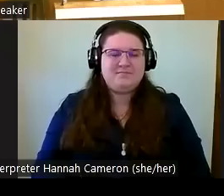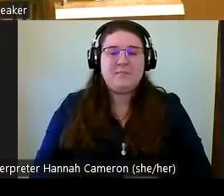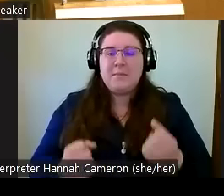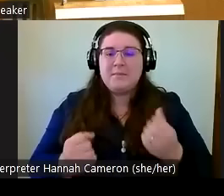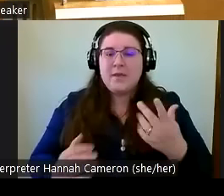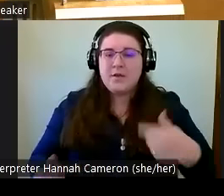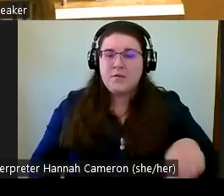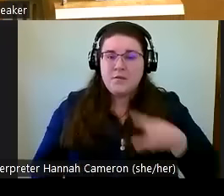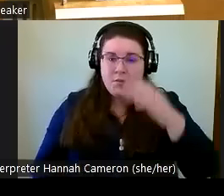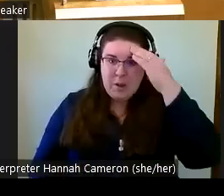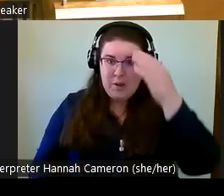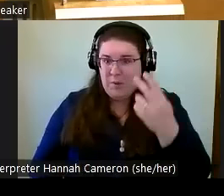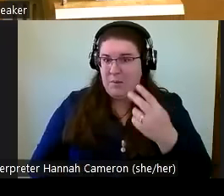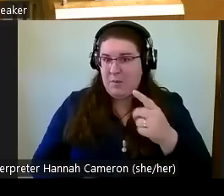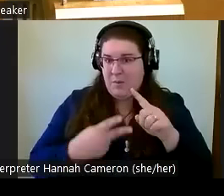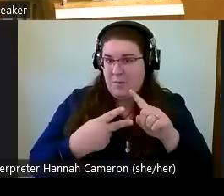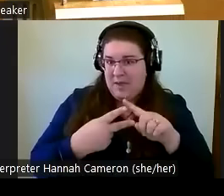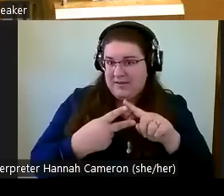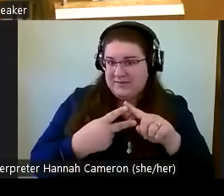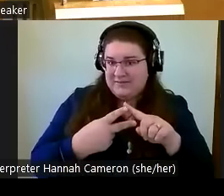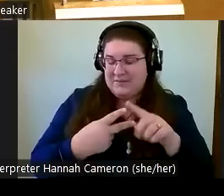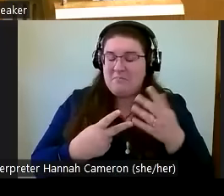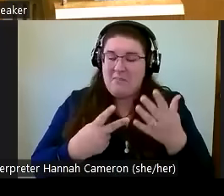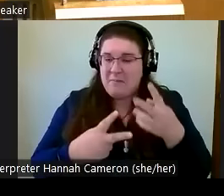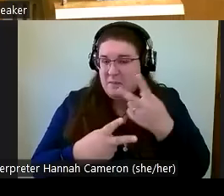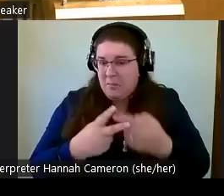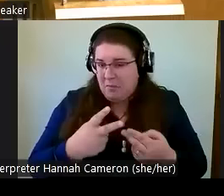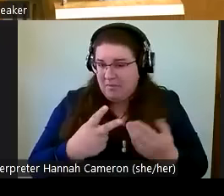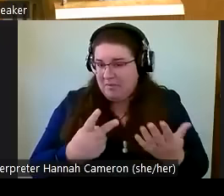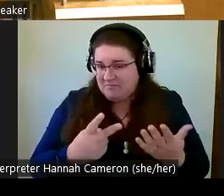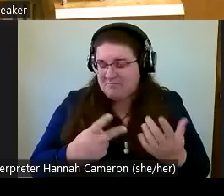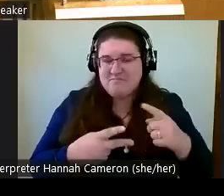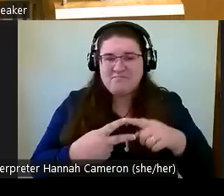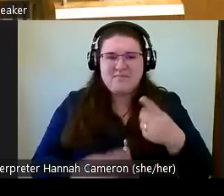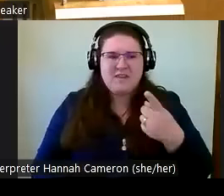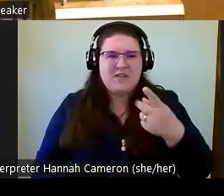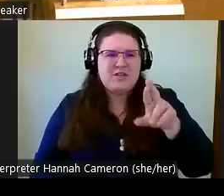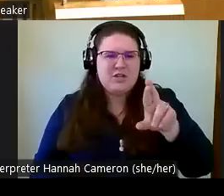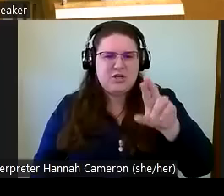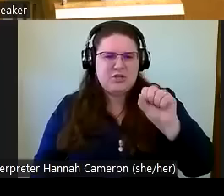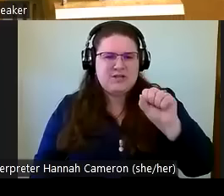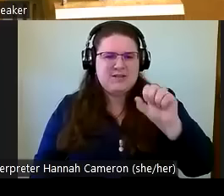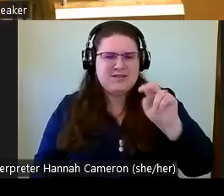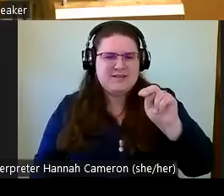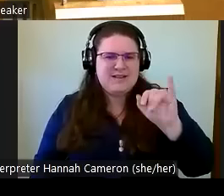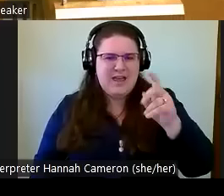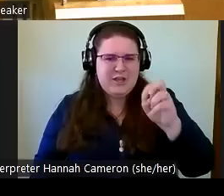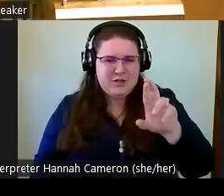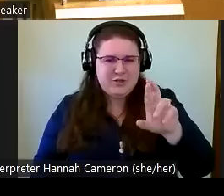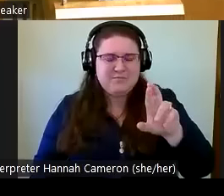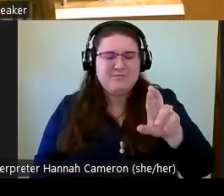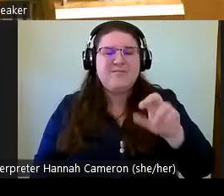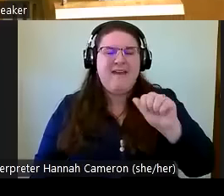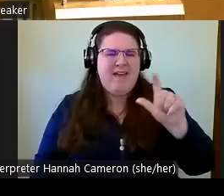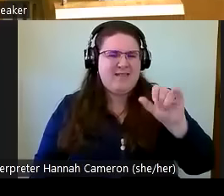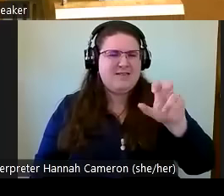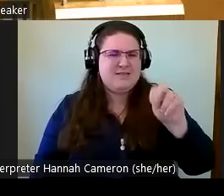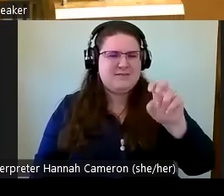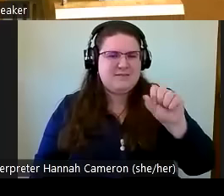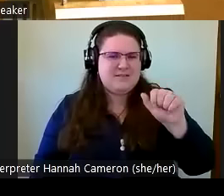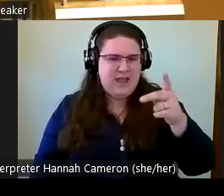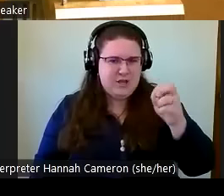at least one of them, maybe multiples. So I'll start actually with Dr. Snyder. Dr. Allison Snyder is a senior clinical fellow